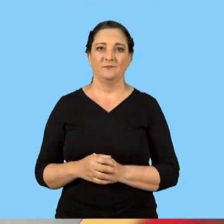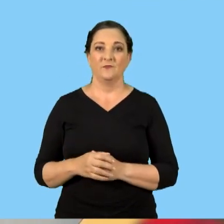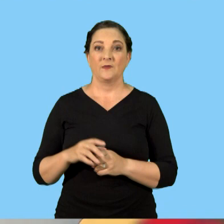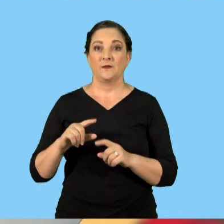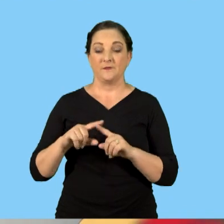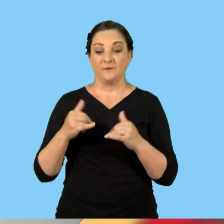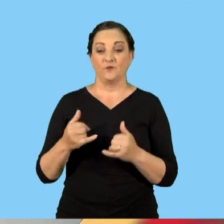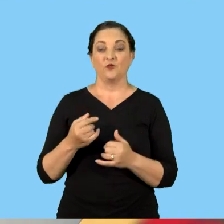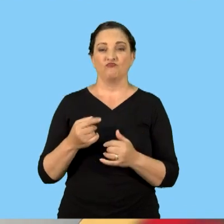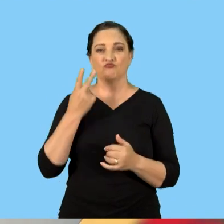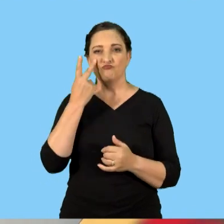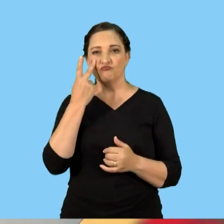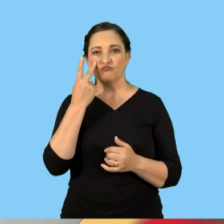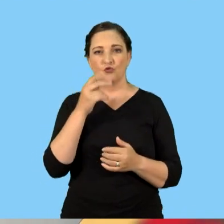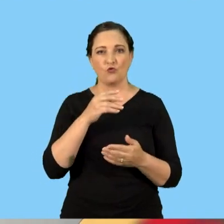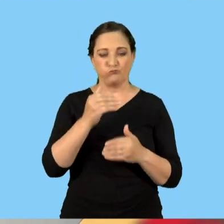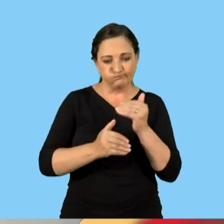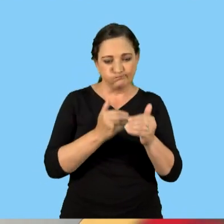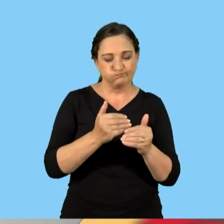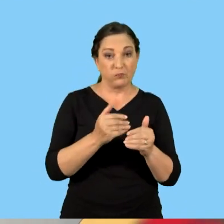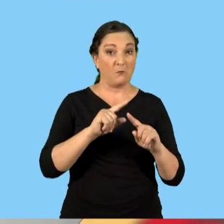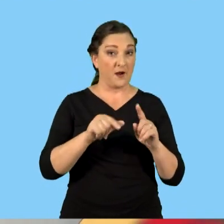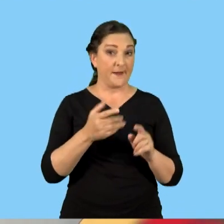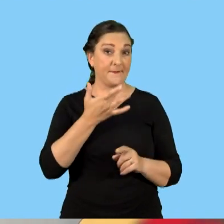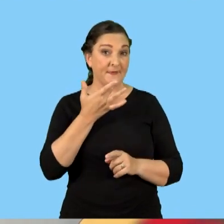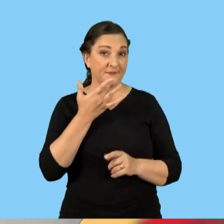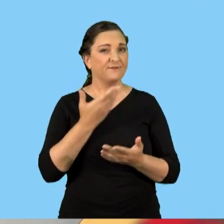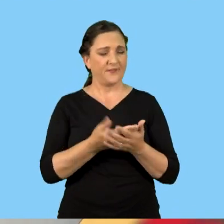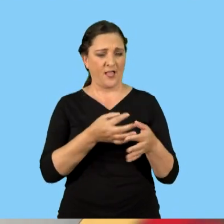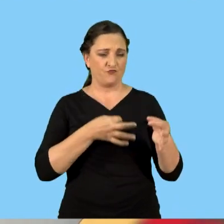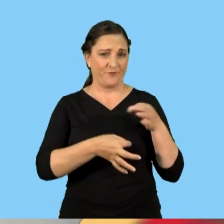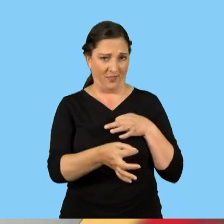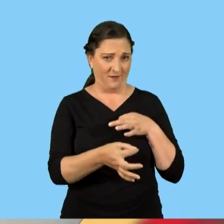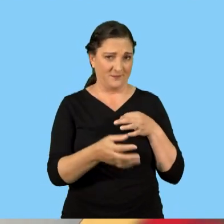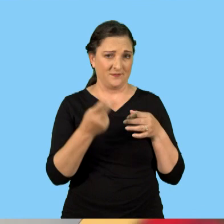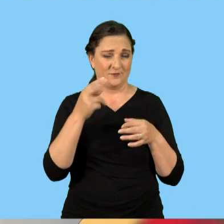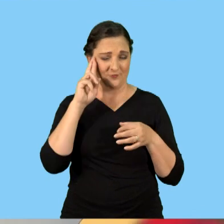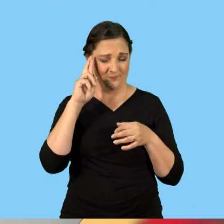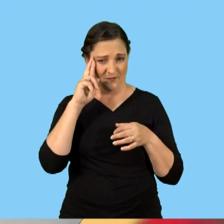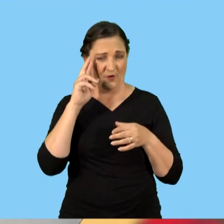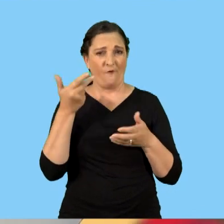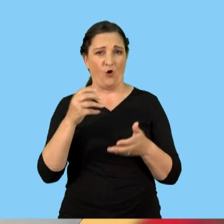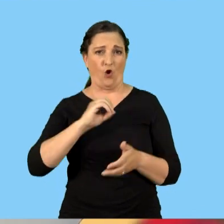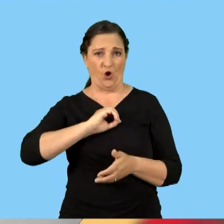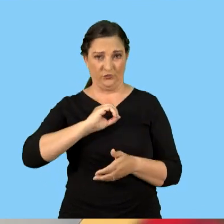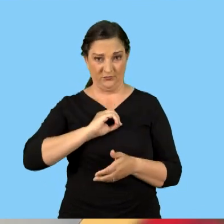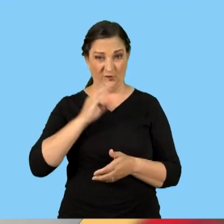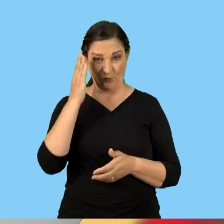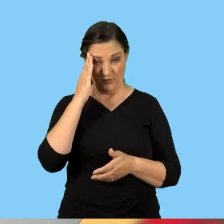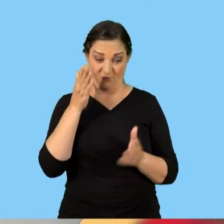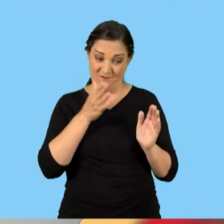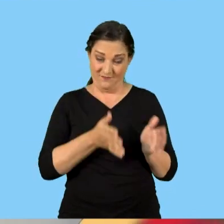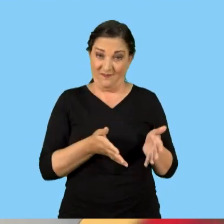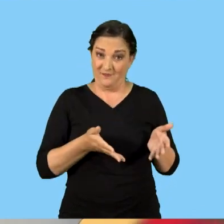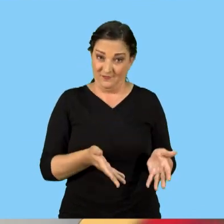oxygen reacting to form metal oxide. Remember that metal can be replaced by a specific metal that is reacting with oxygen. So now